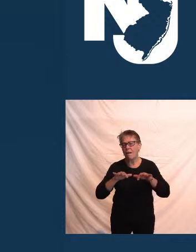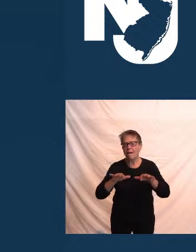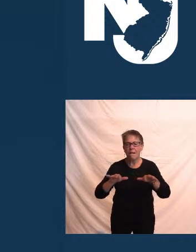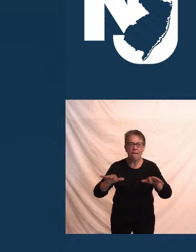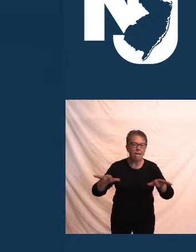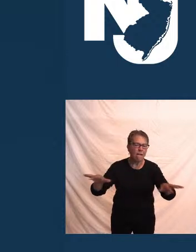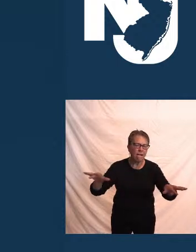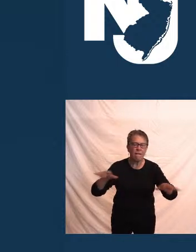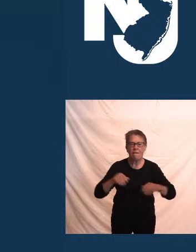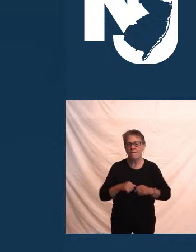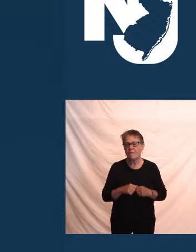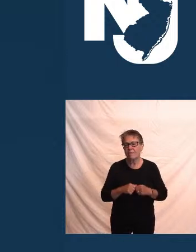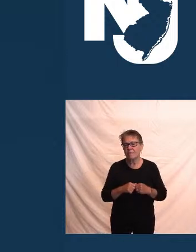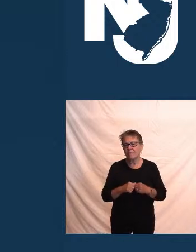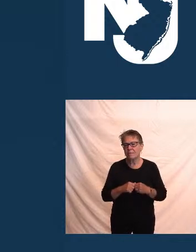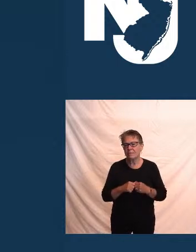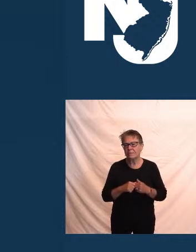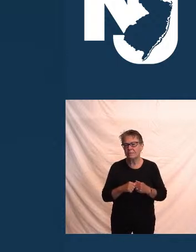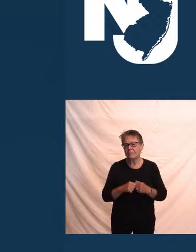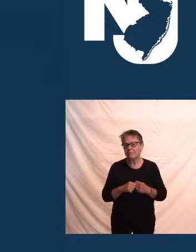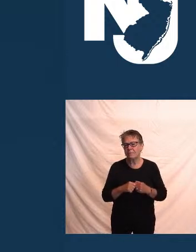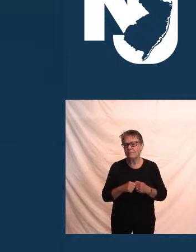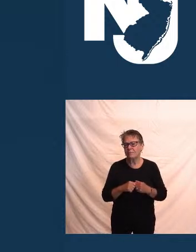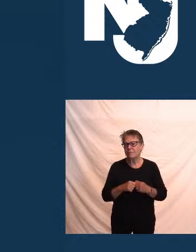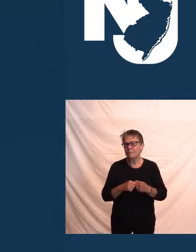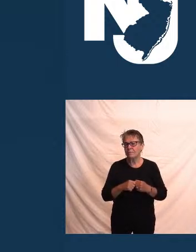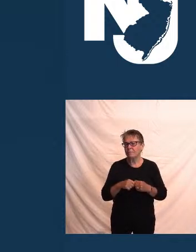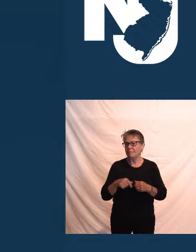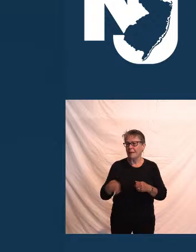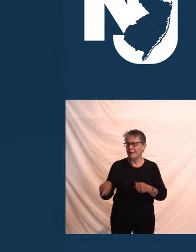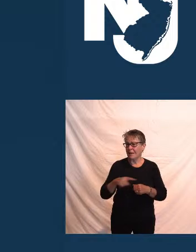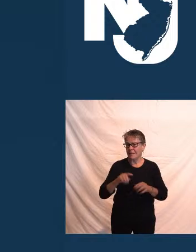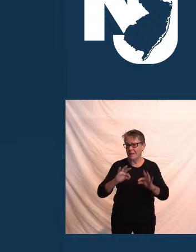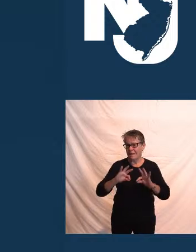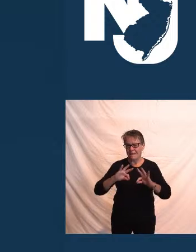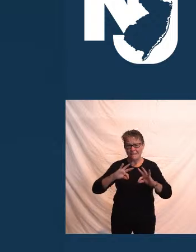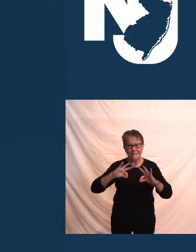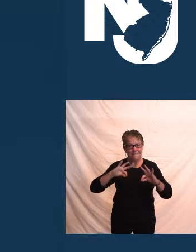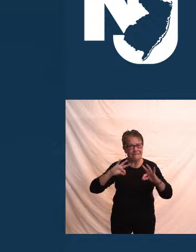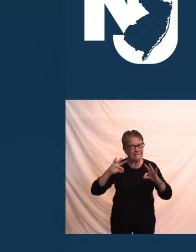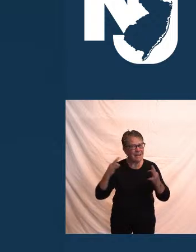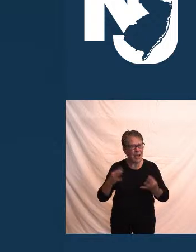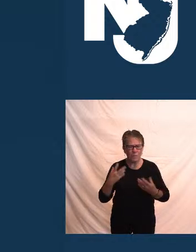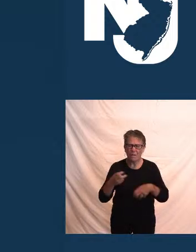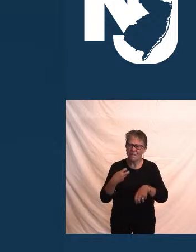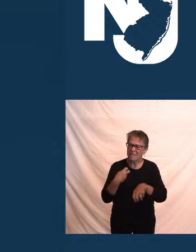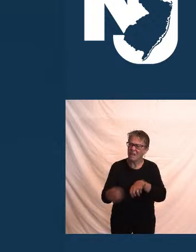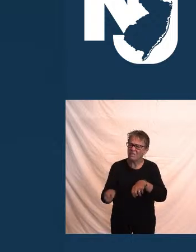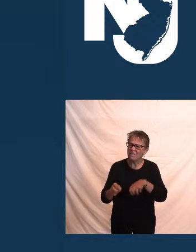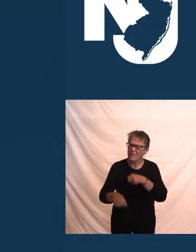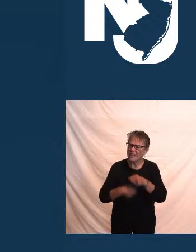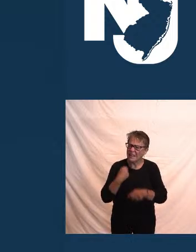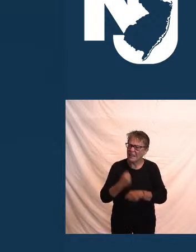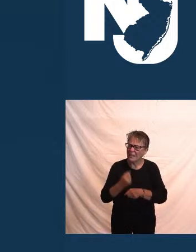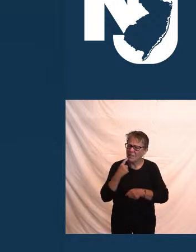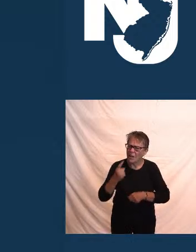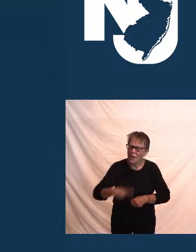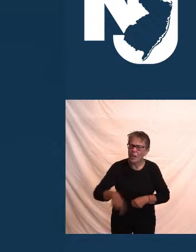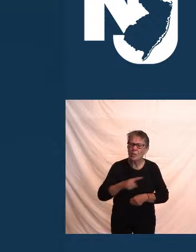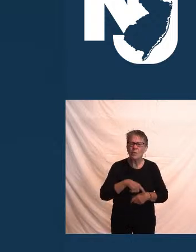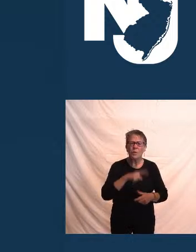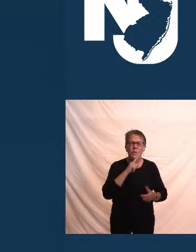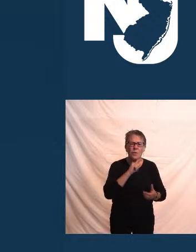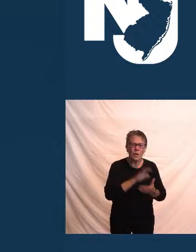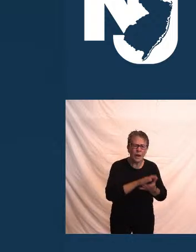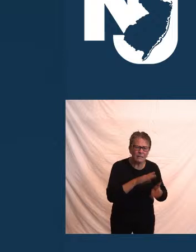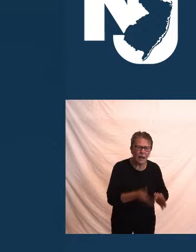me of the extraordinarily tough year that family has had. She said they lost their mom, dad, and an aunt and an uncle.